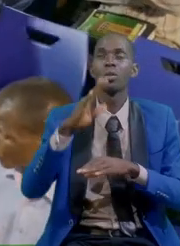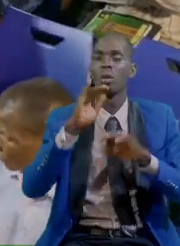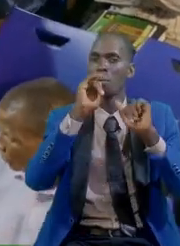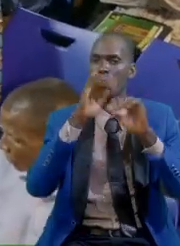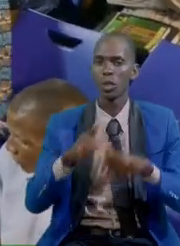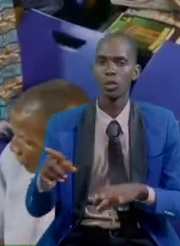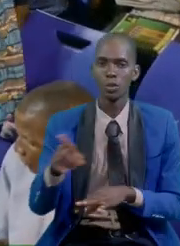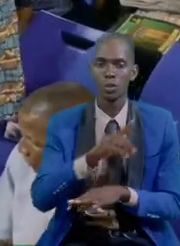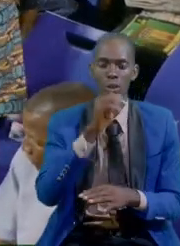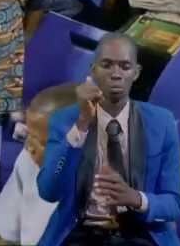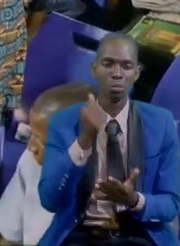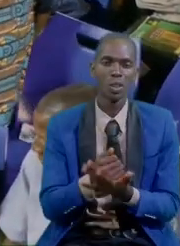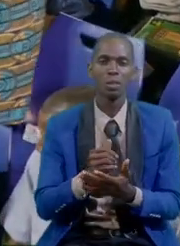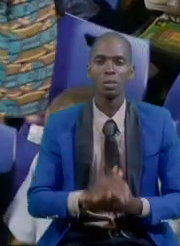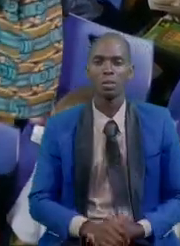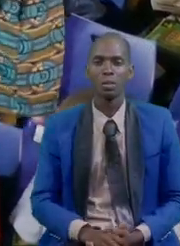Amen.